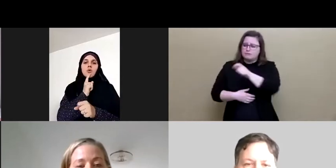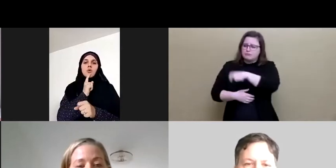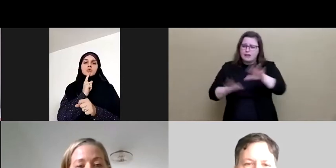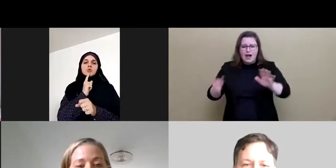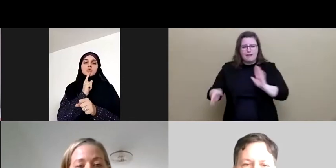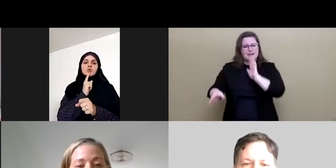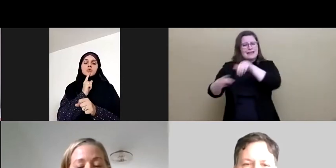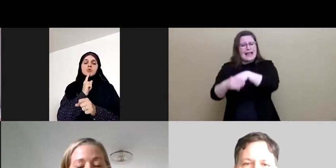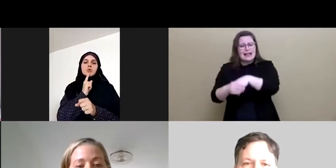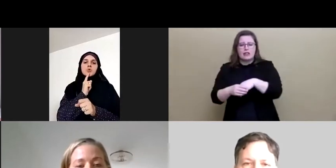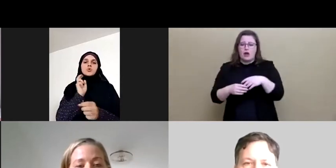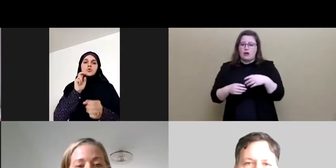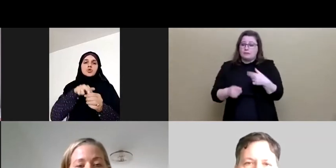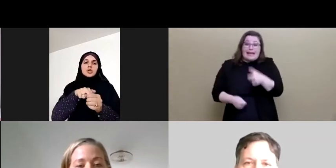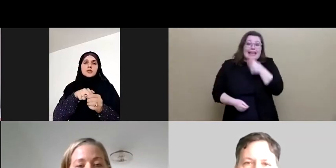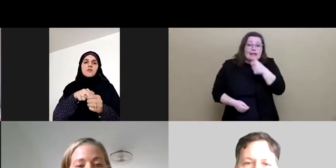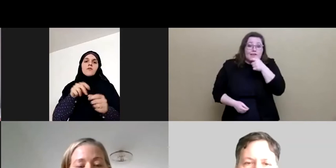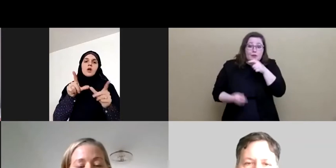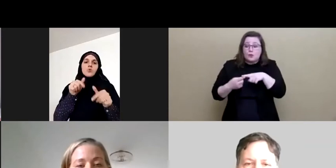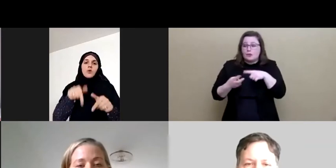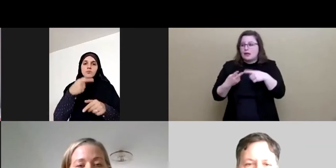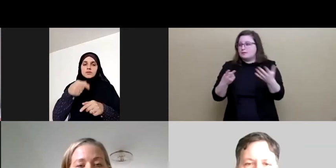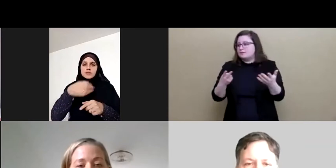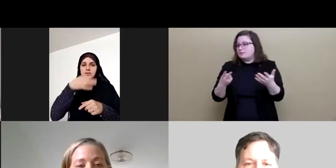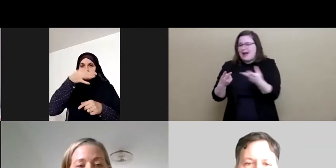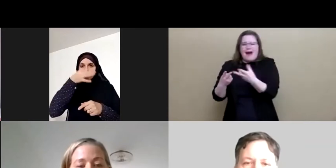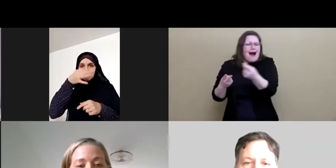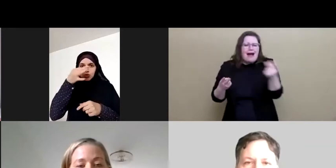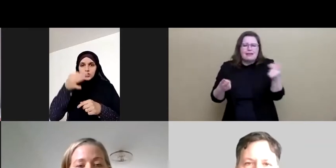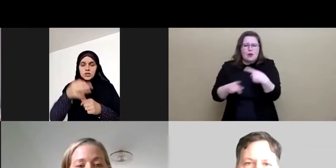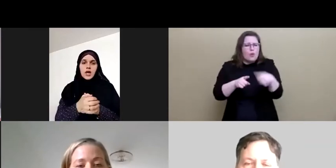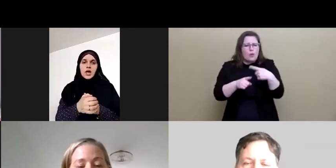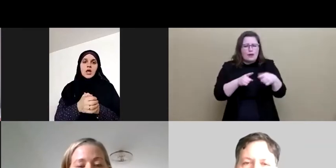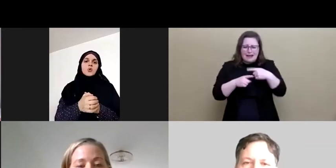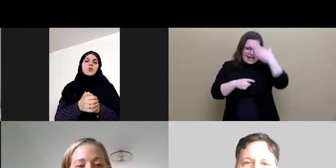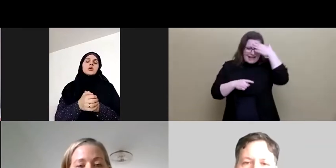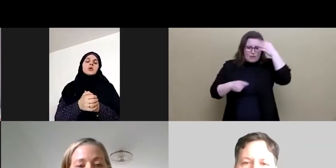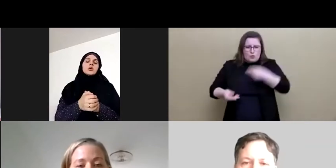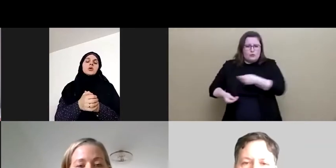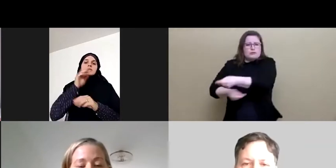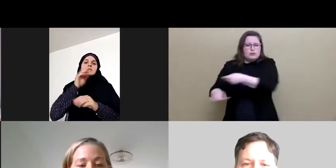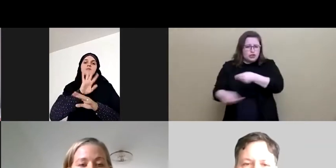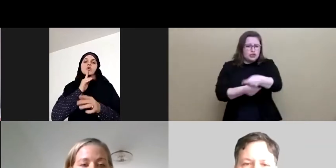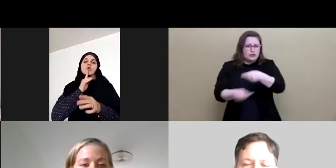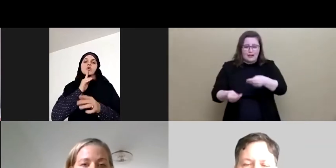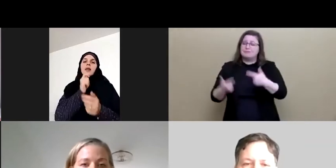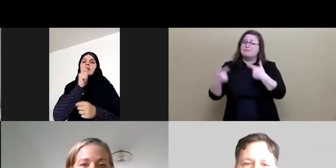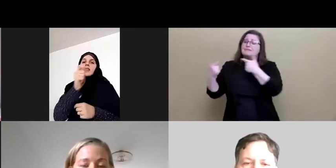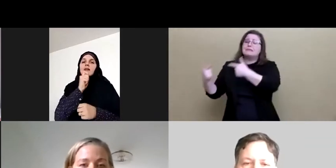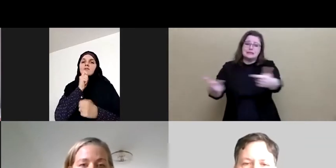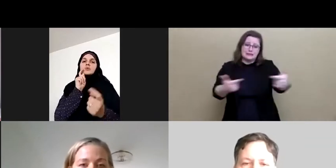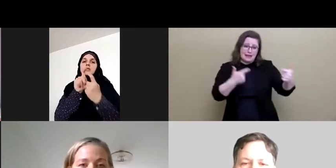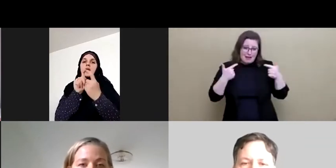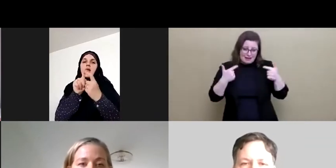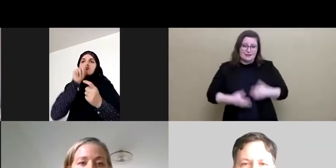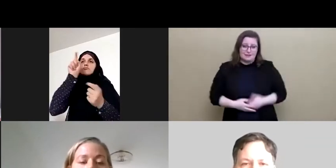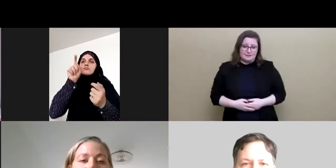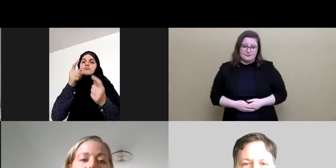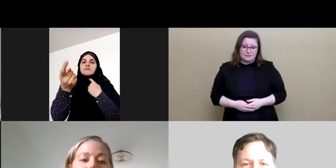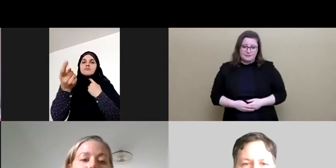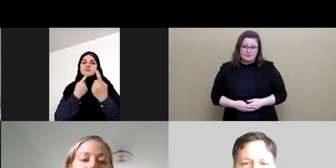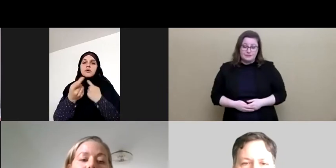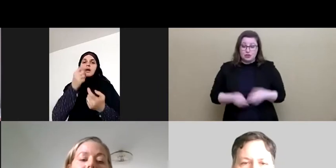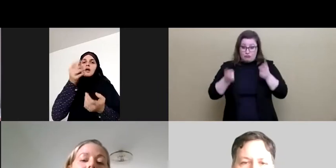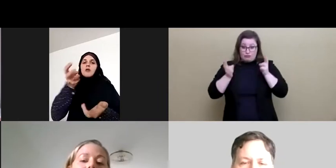participated through interviews or through otherwise sharing information to the report. And also